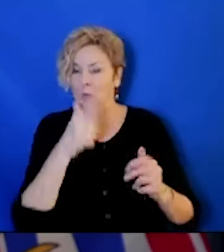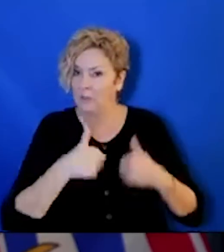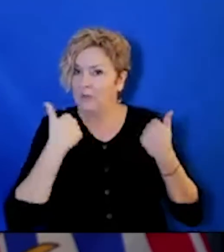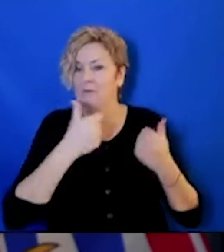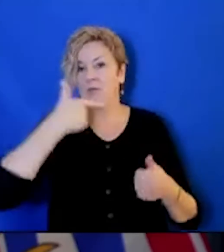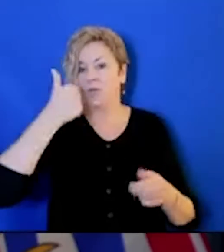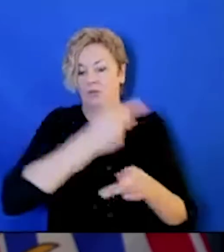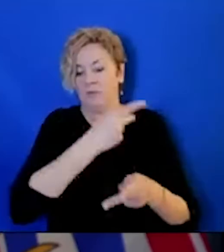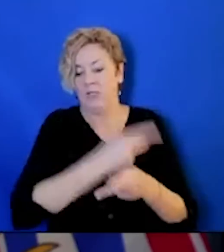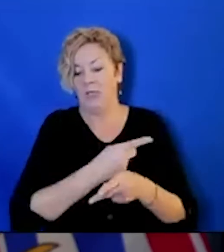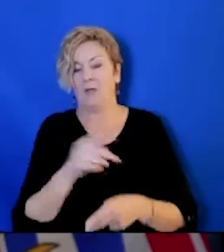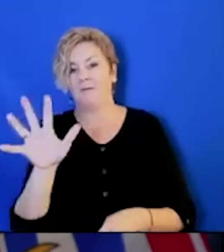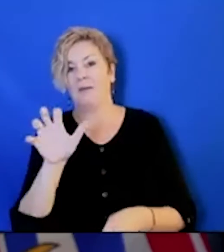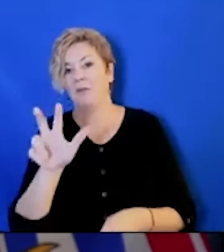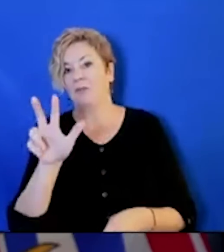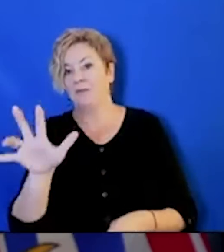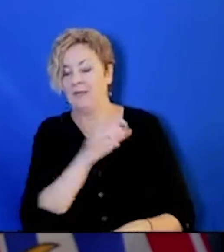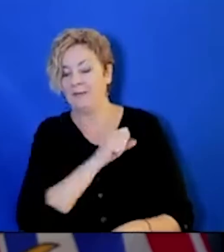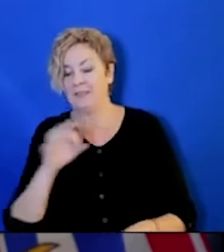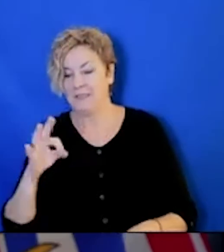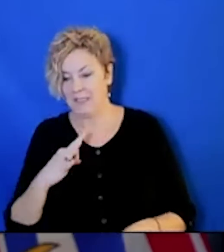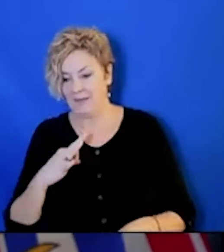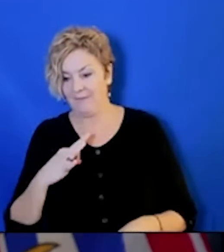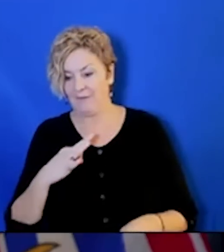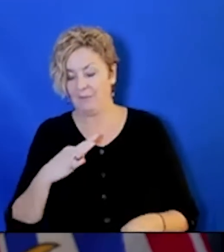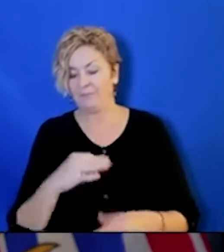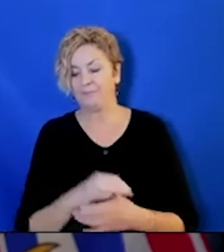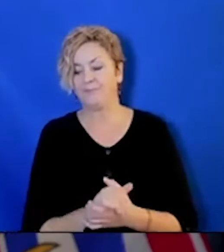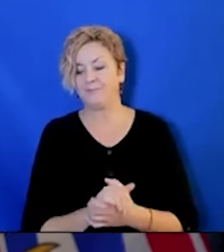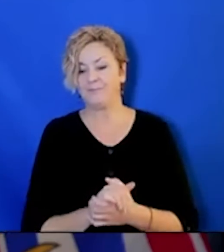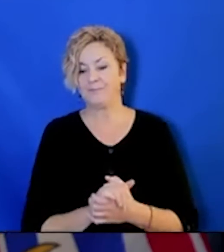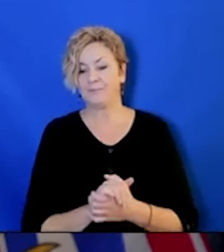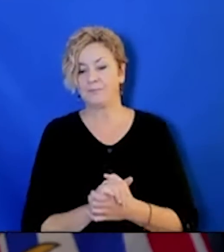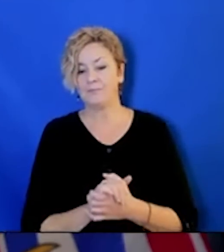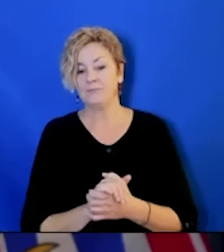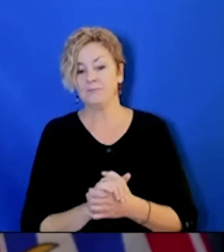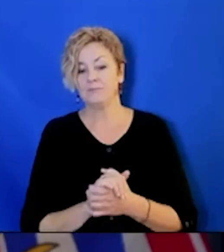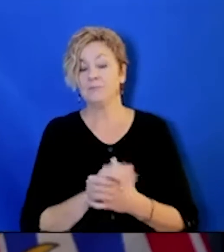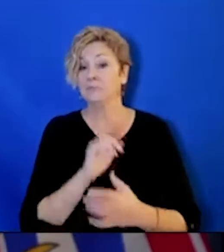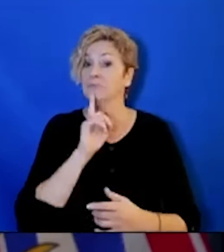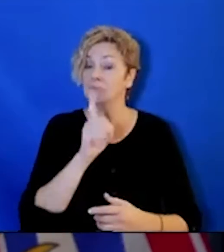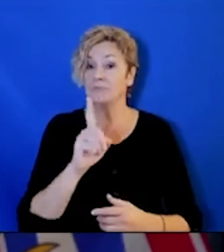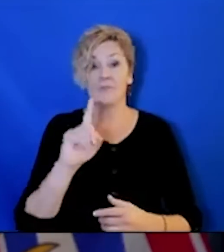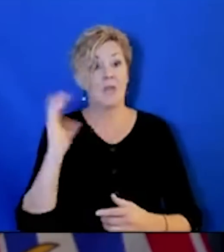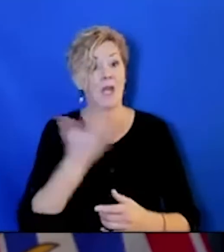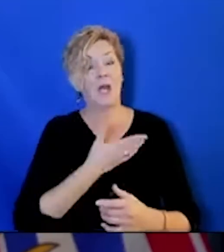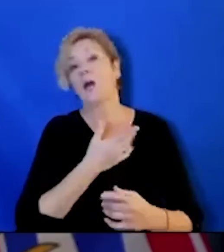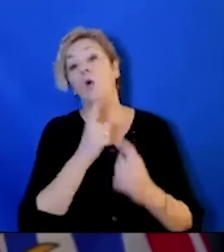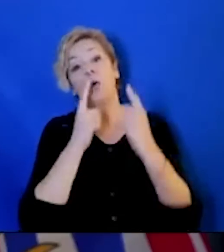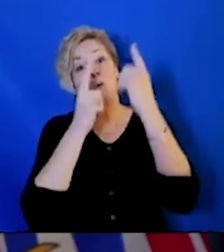pandemic in British Columbia, the goal of our COVID-19 response, as it is across this country, has been